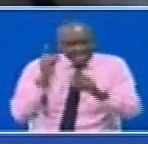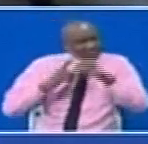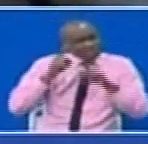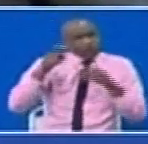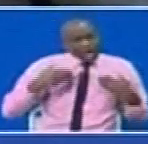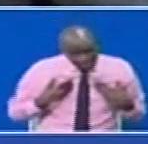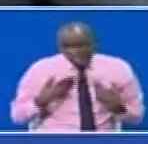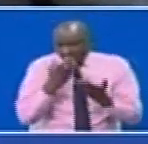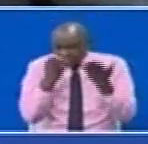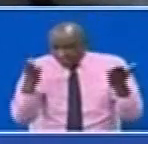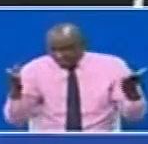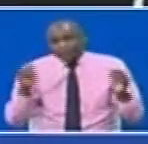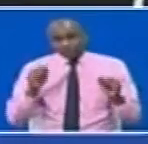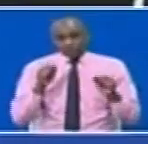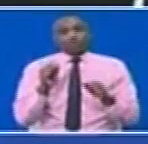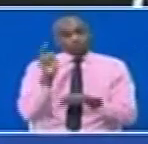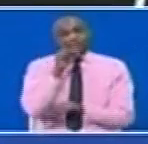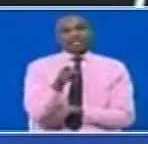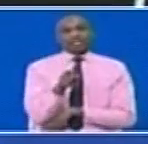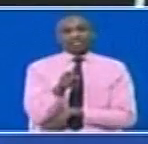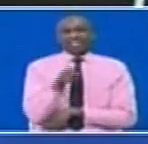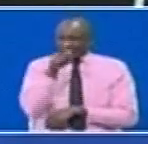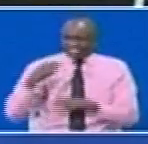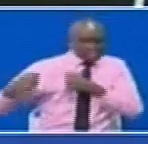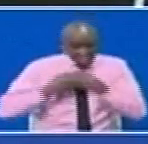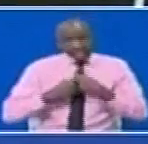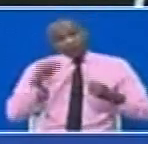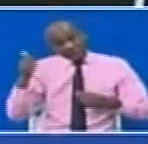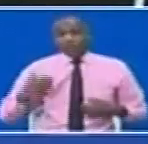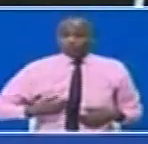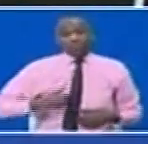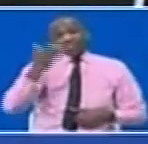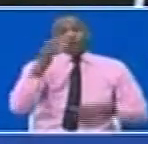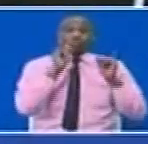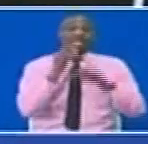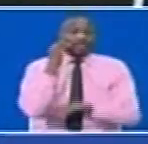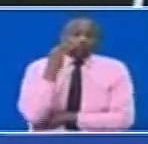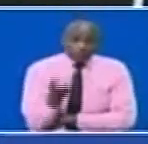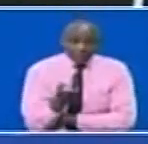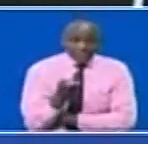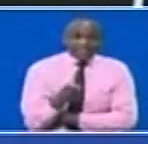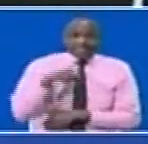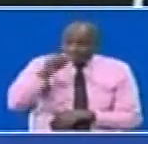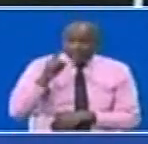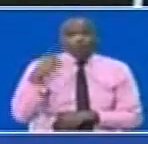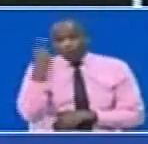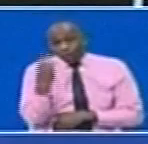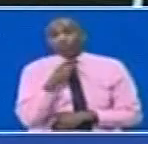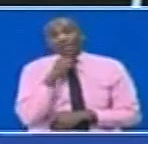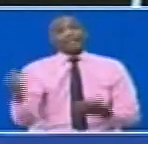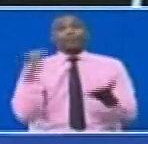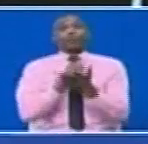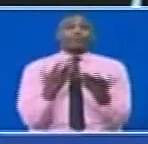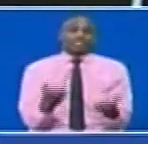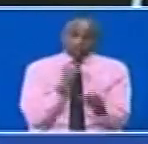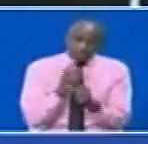that others have already been able to do. Hii ni changamoto kwa vijana wengine ambao wamebaki majumbani, ambao wao wanategemea kuajiriwa. Na kwa